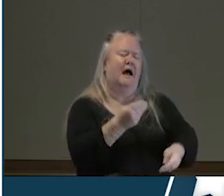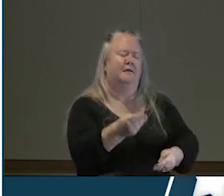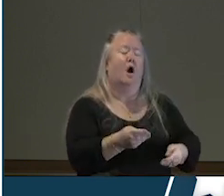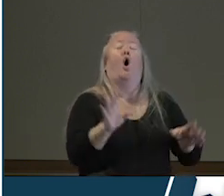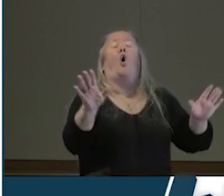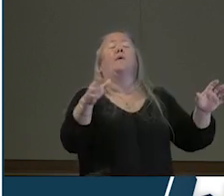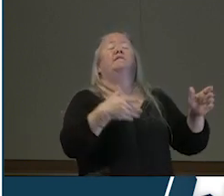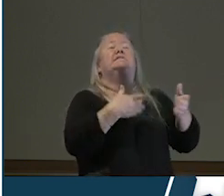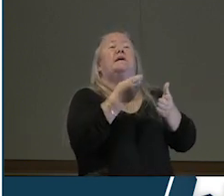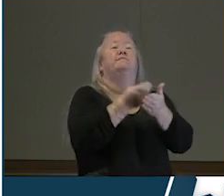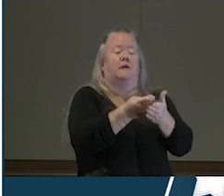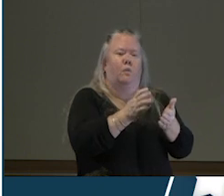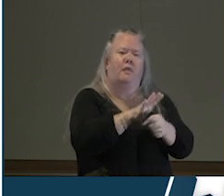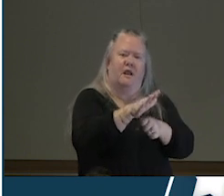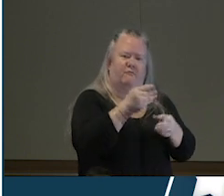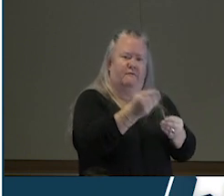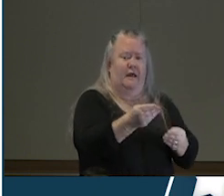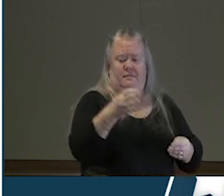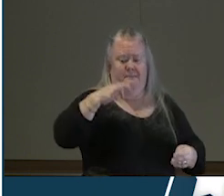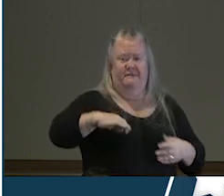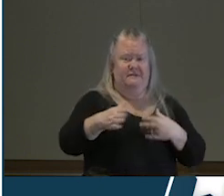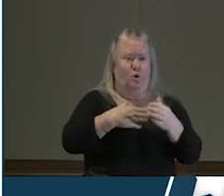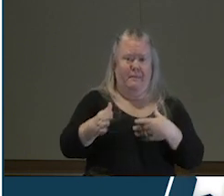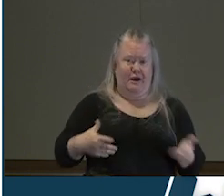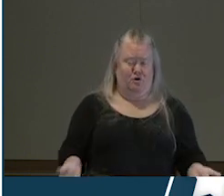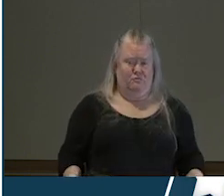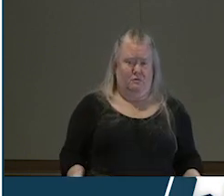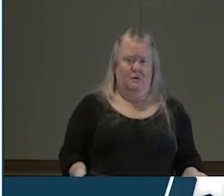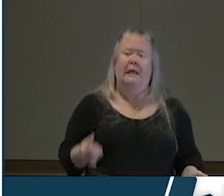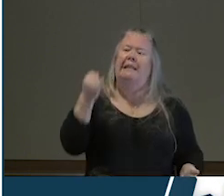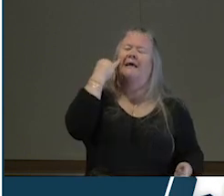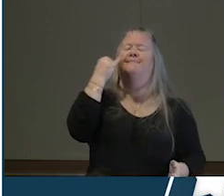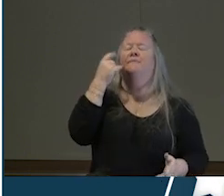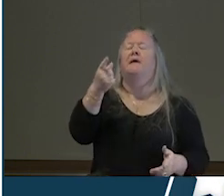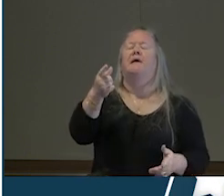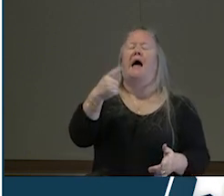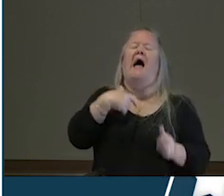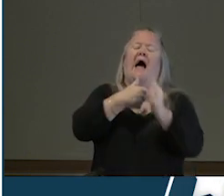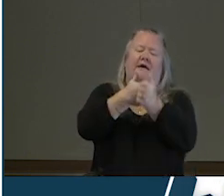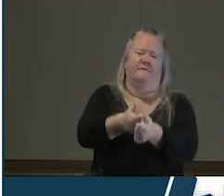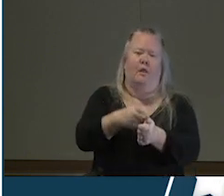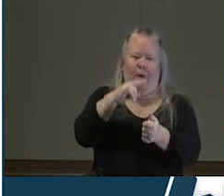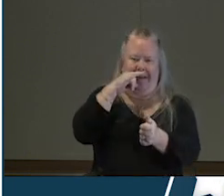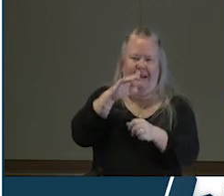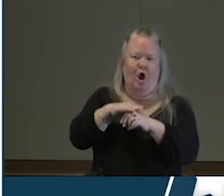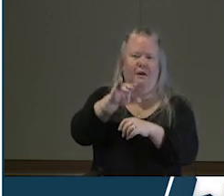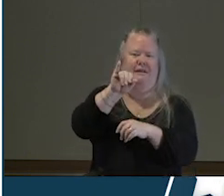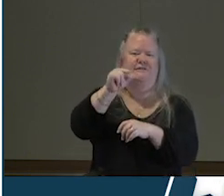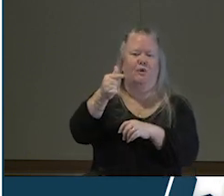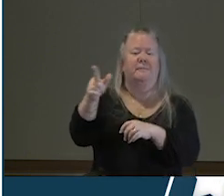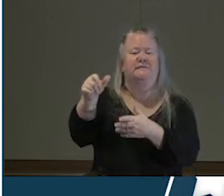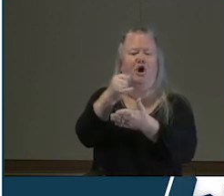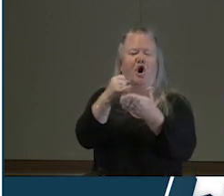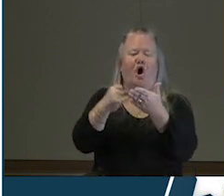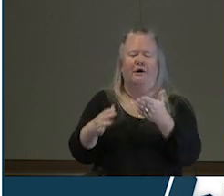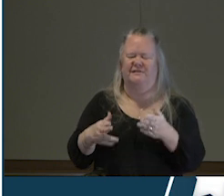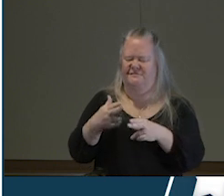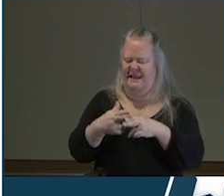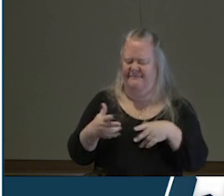Oh, if it's funded with enough to provide, then the benefits don't matter, right? Like I follow a kid on Instagram. He's an artist. His name